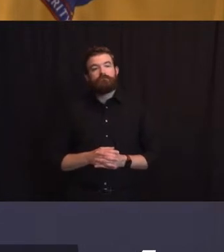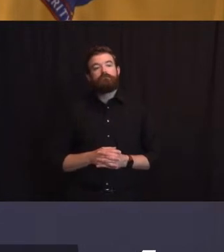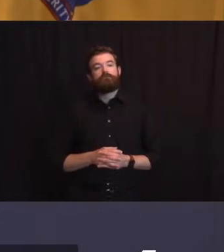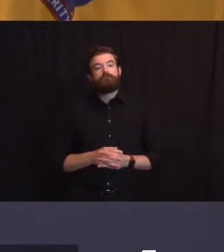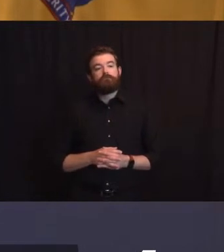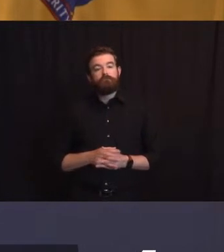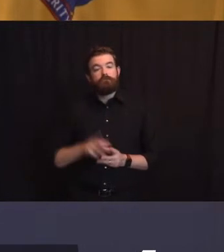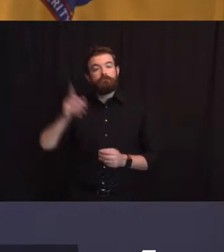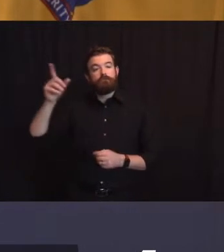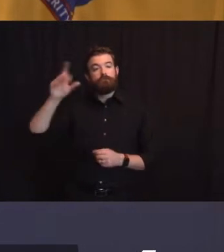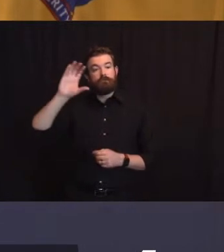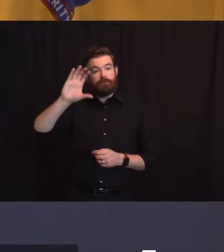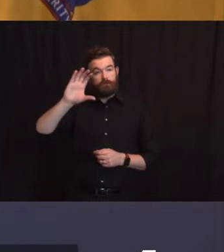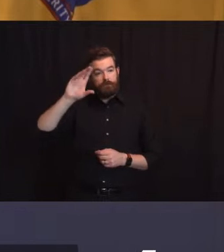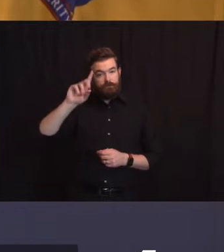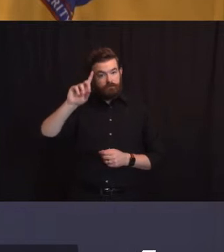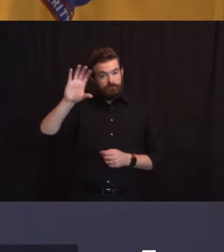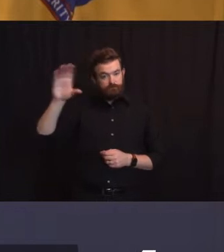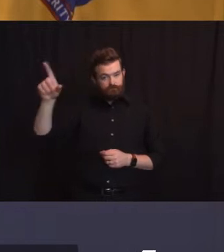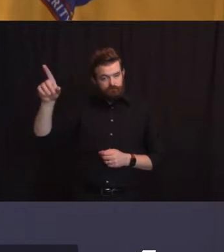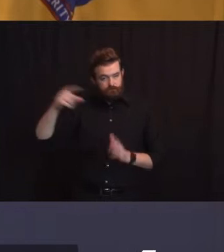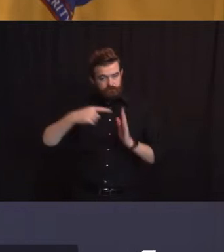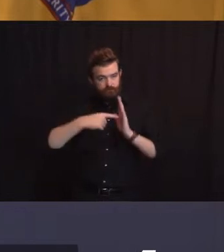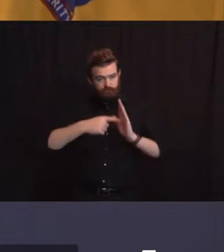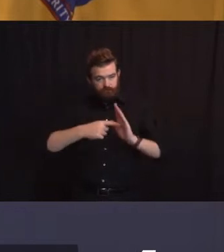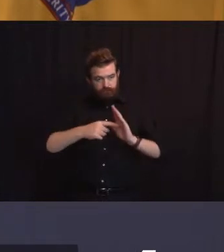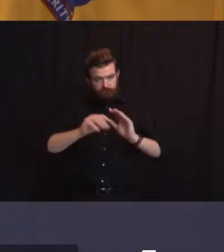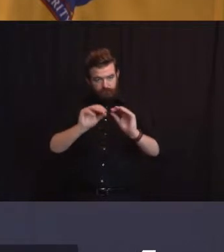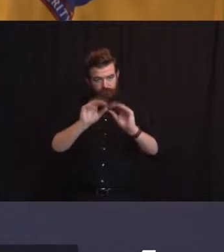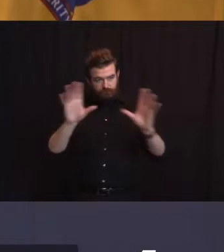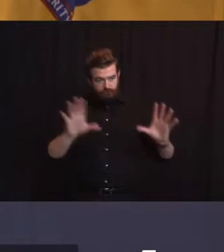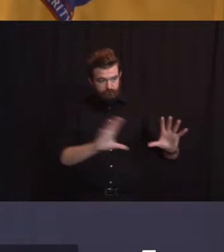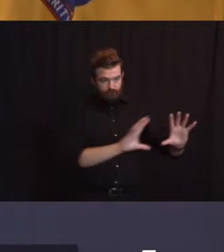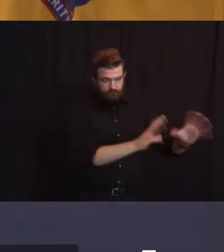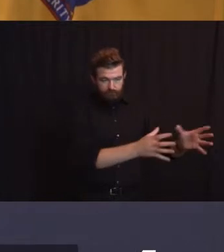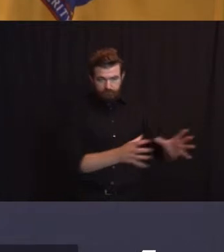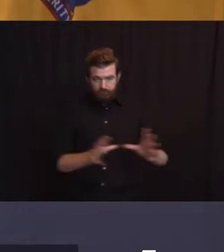non-vaccinated persons. Please, folks, get vaccinated. I think I alluded